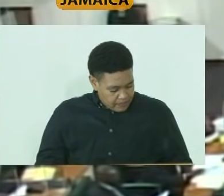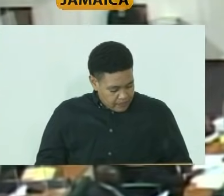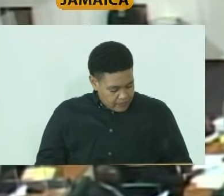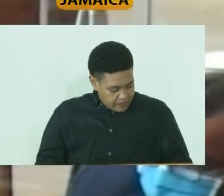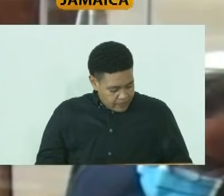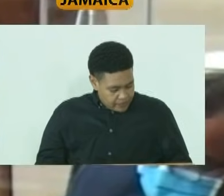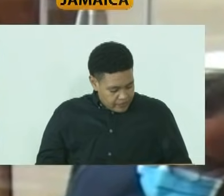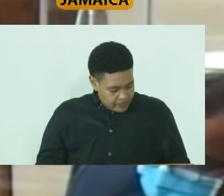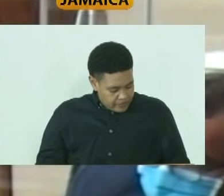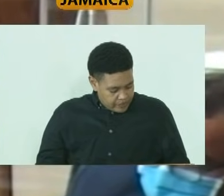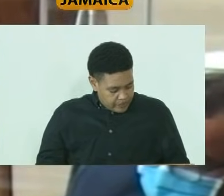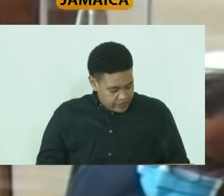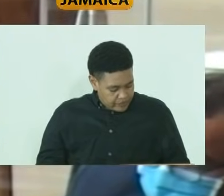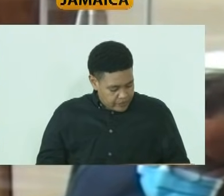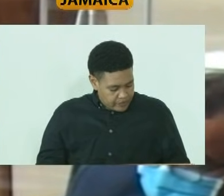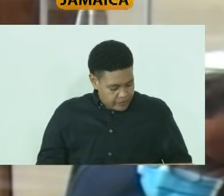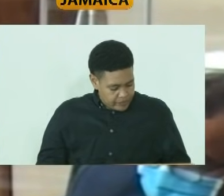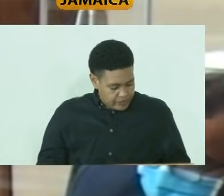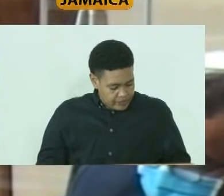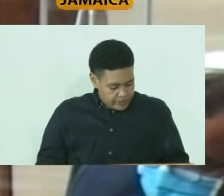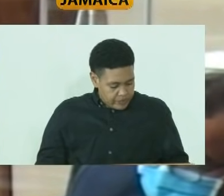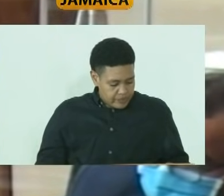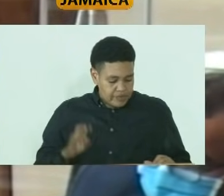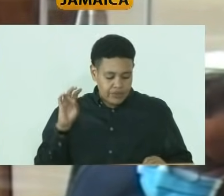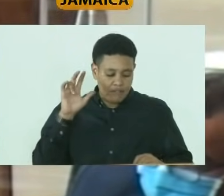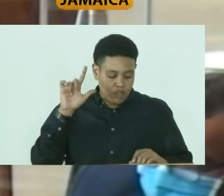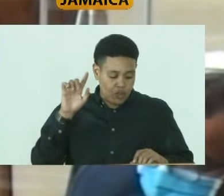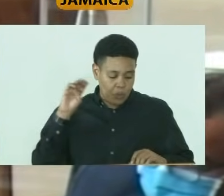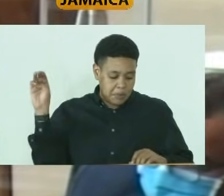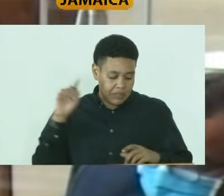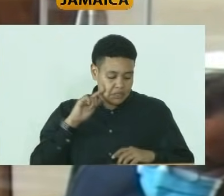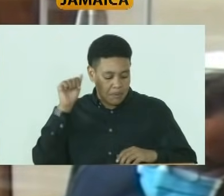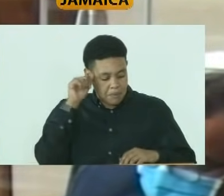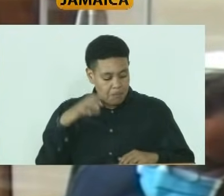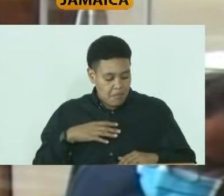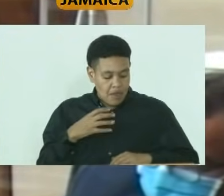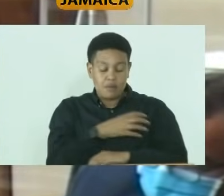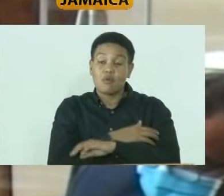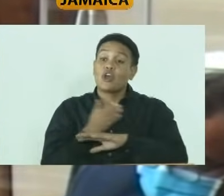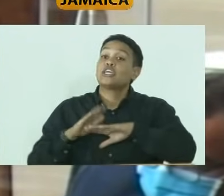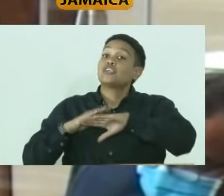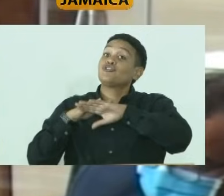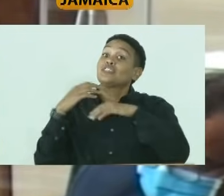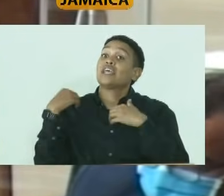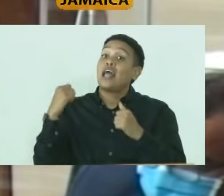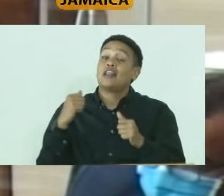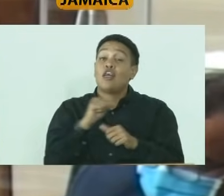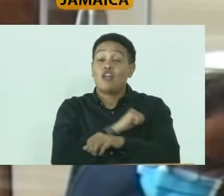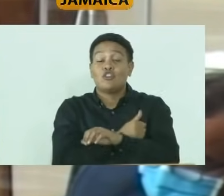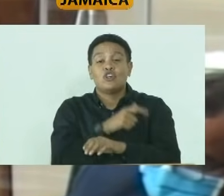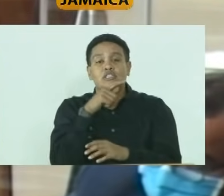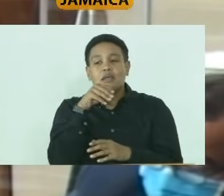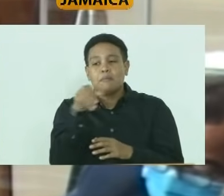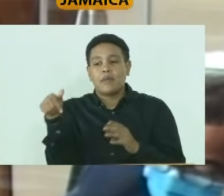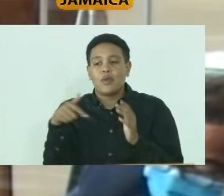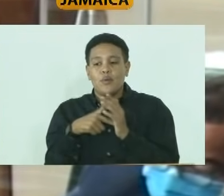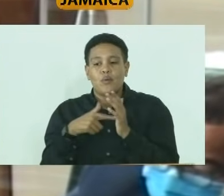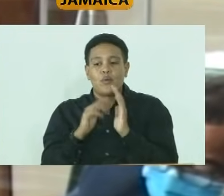$731 million to increase manpower at regional health authorities and to settle outstanding gratuity payments.